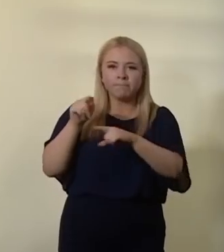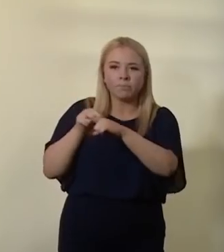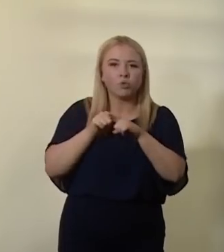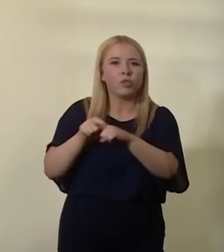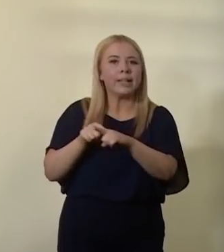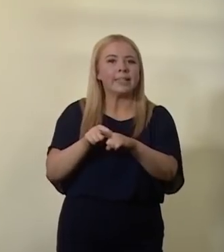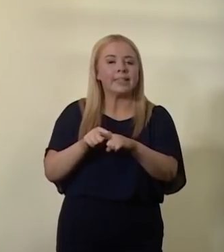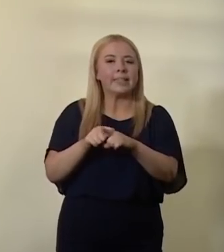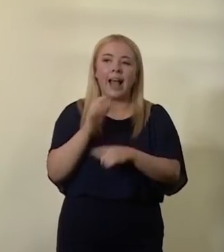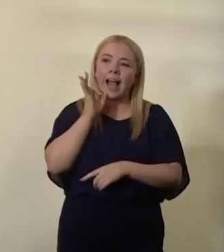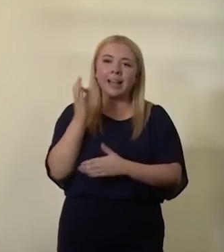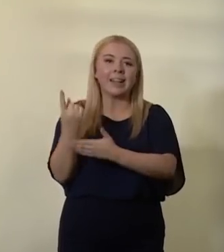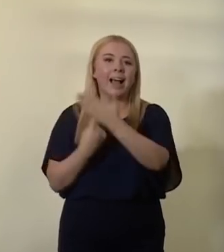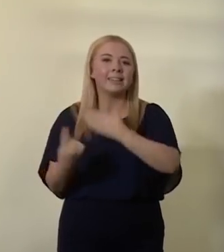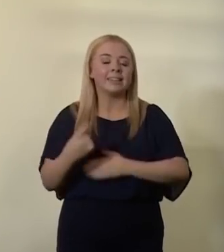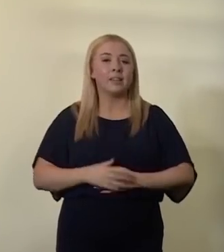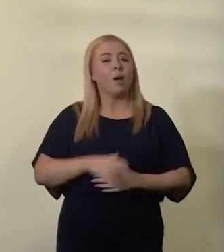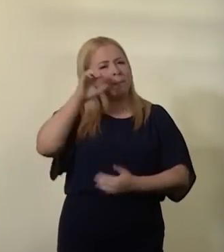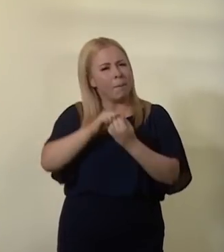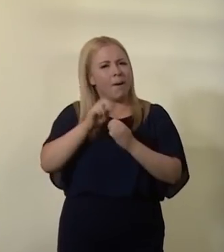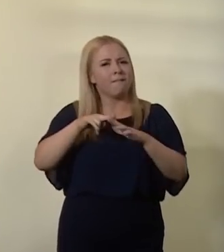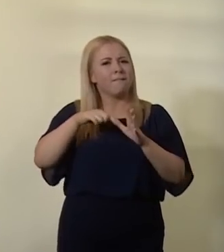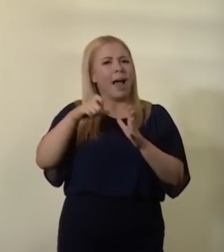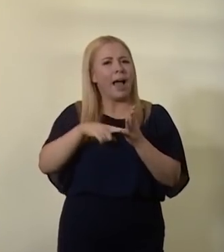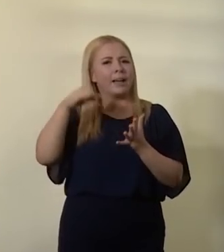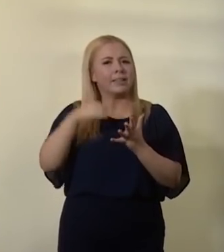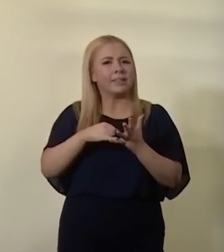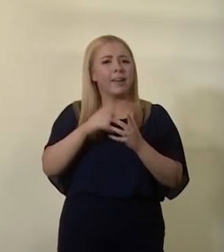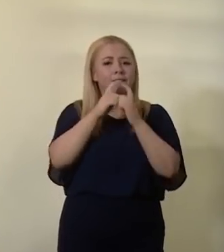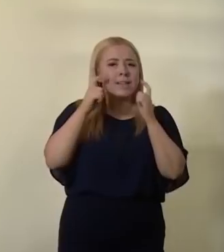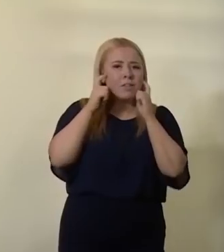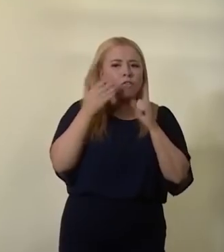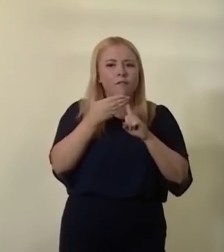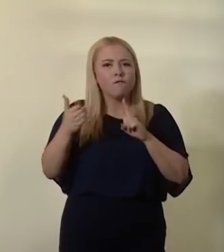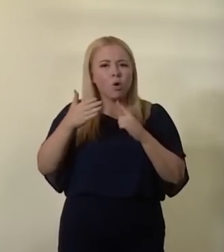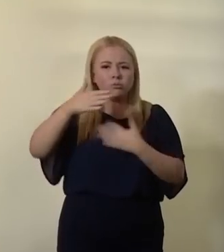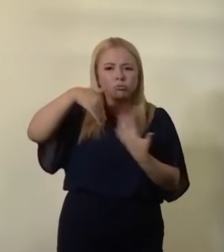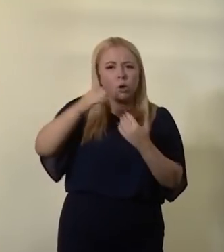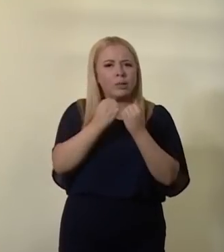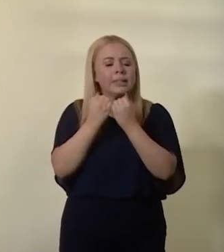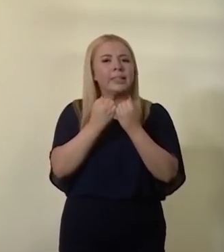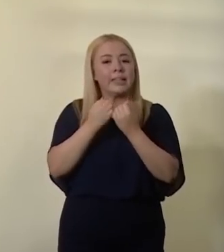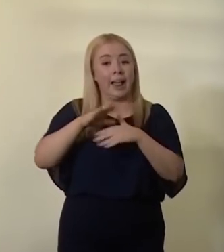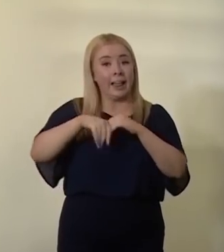Remember facts, face coverings, avoid crowded areas, clean your hands and surfaces,